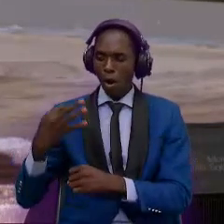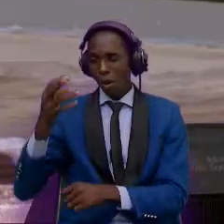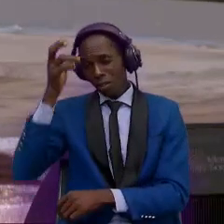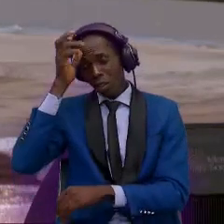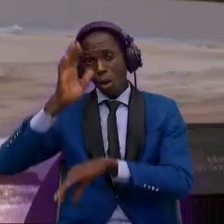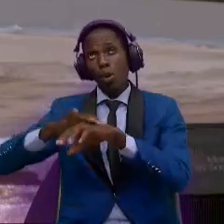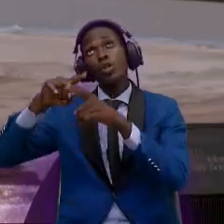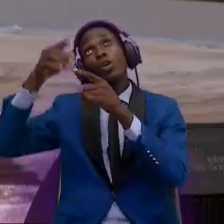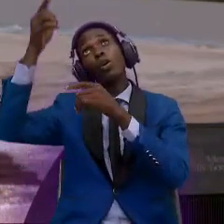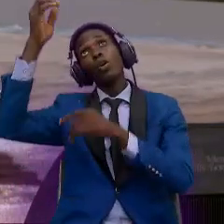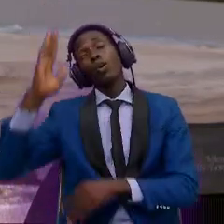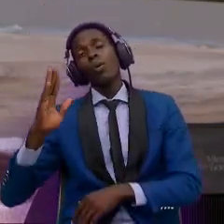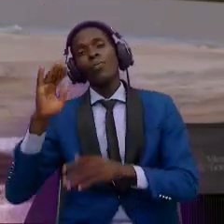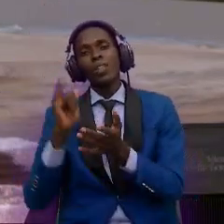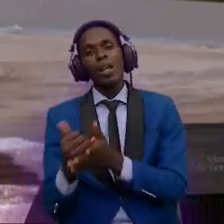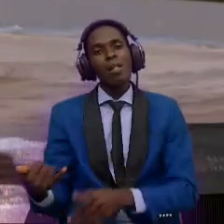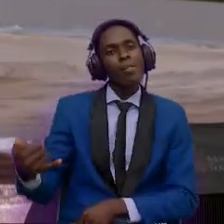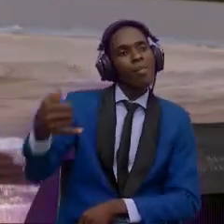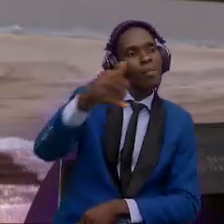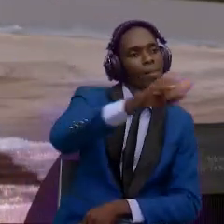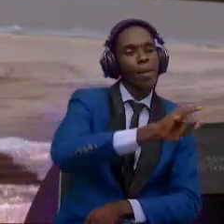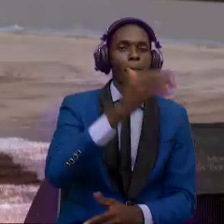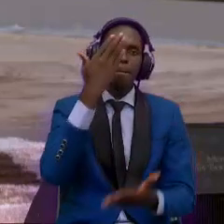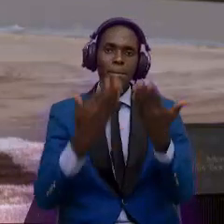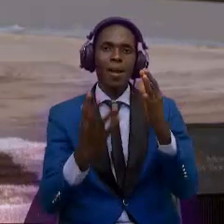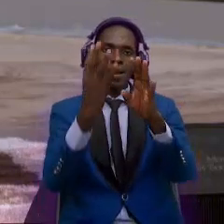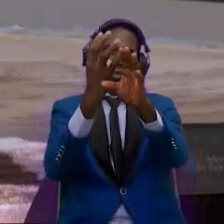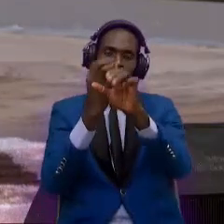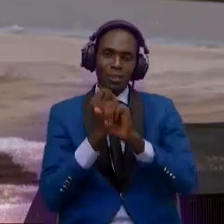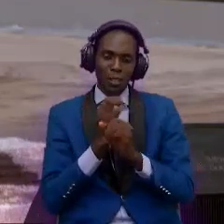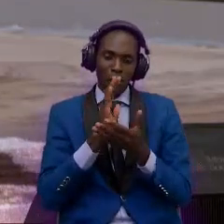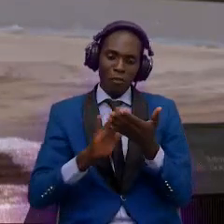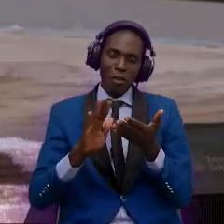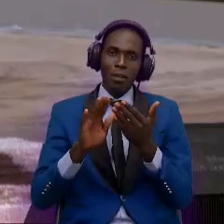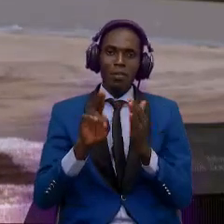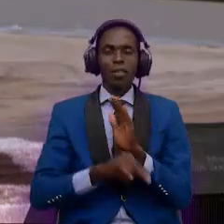unto God, that they may receive forgiveness of sins.